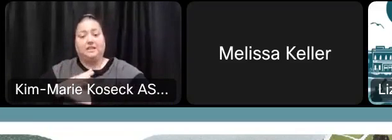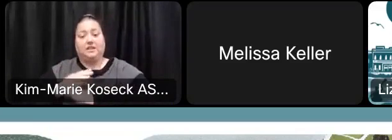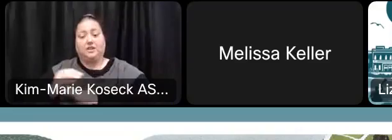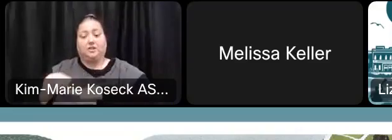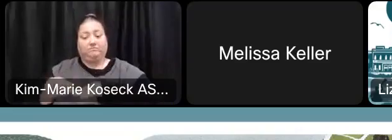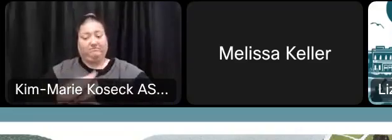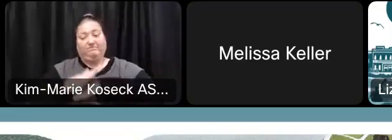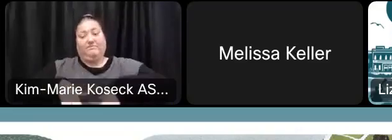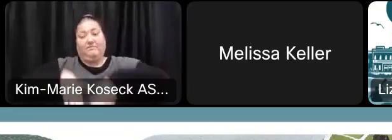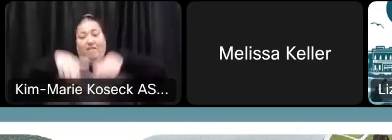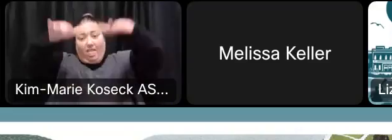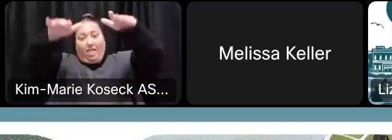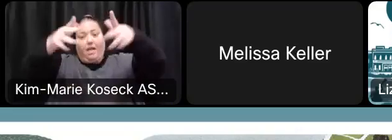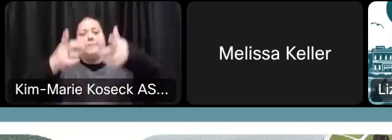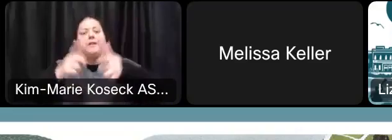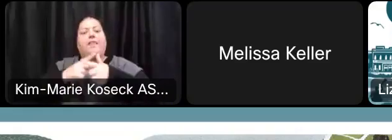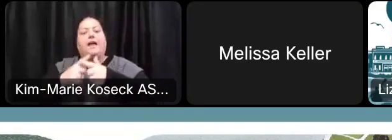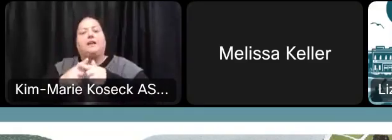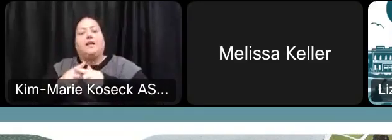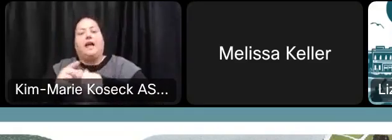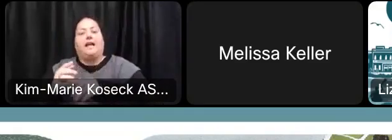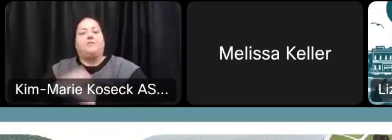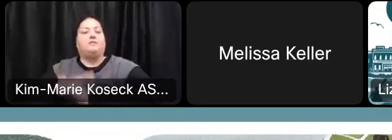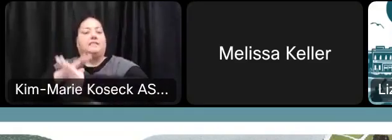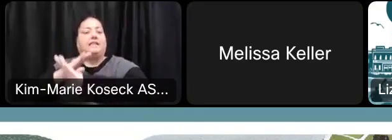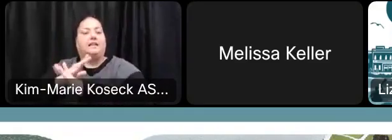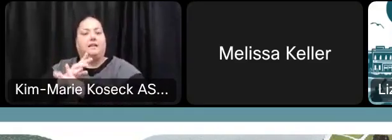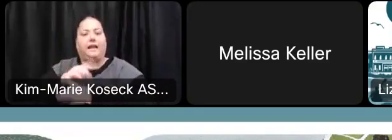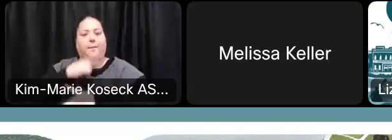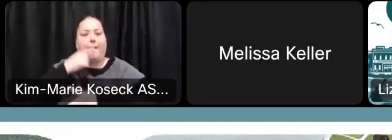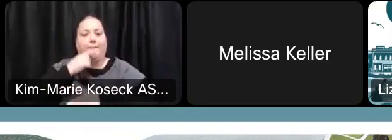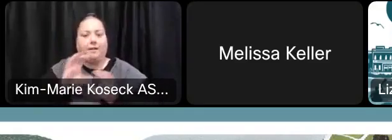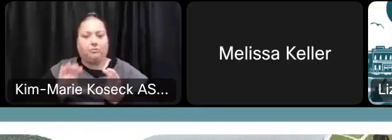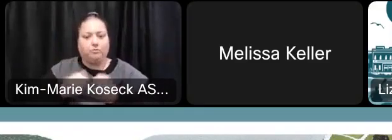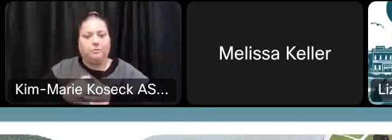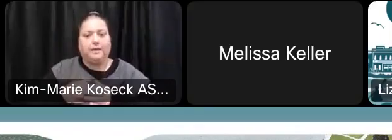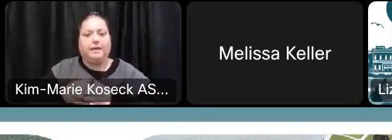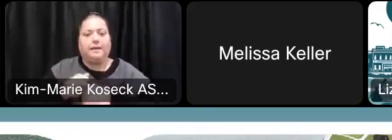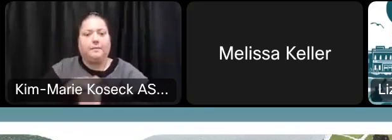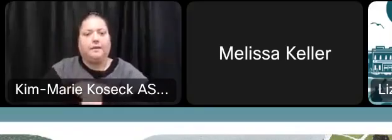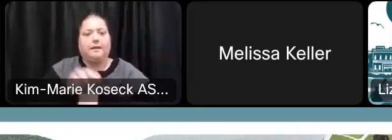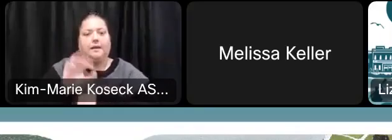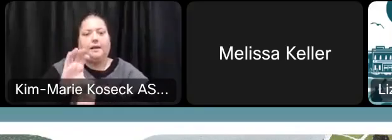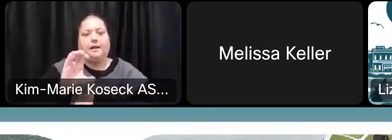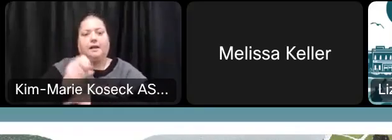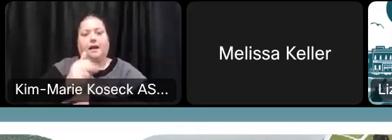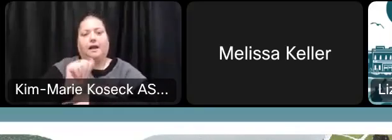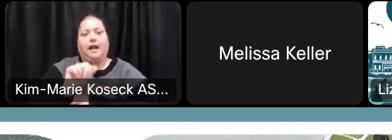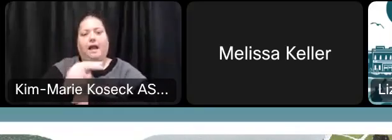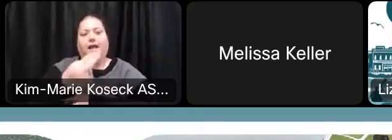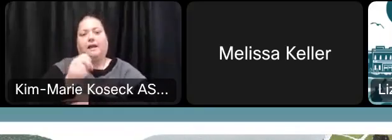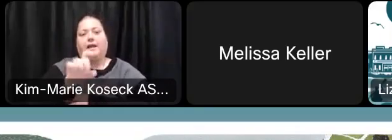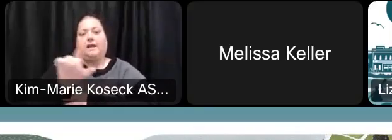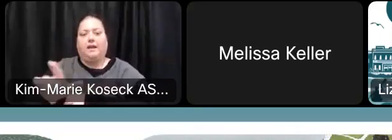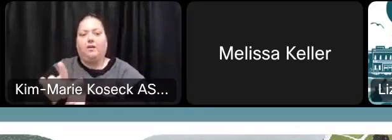but we also turned this resiliency project into a public gathering space called Cahill Pier. And it's very,